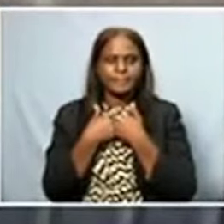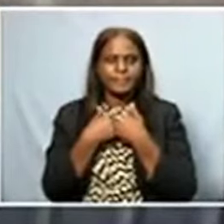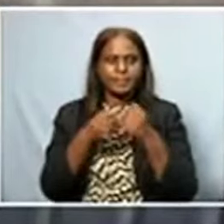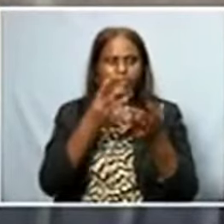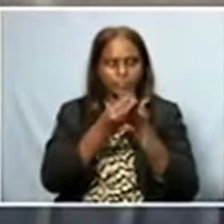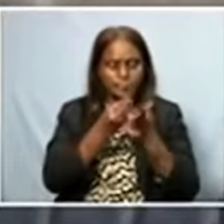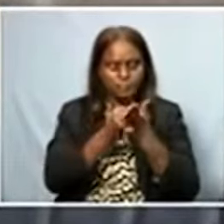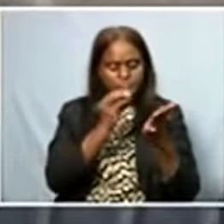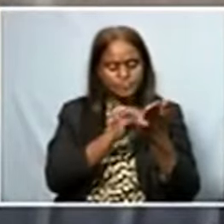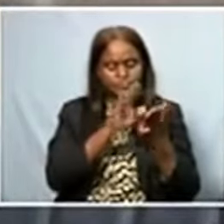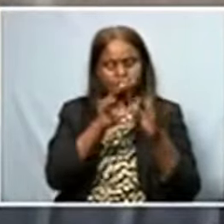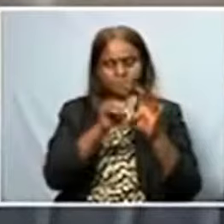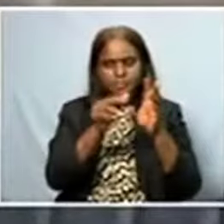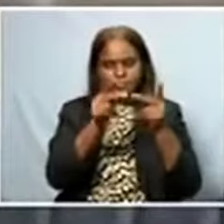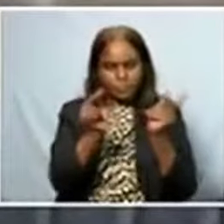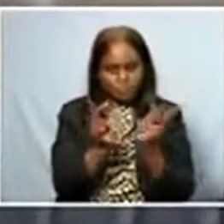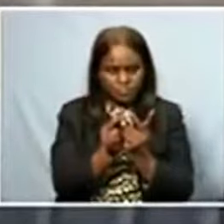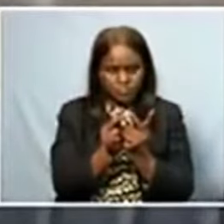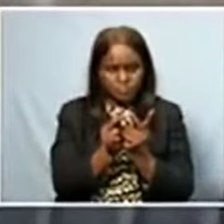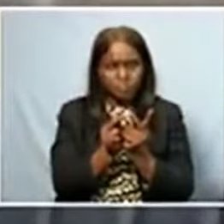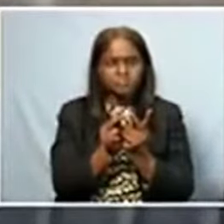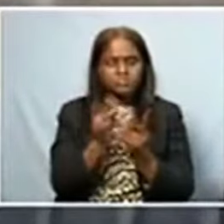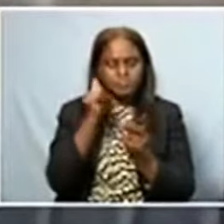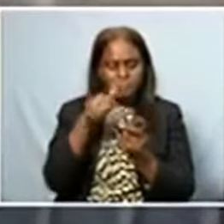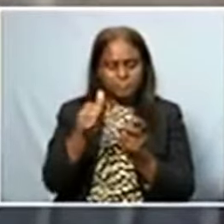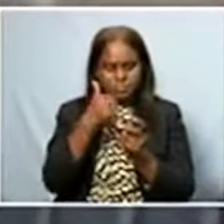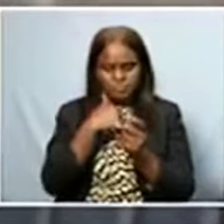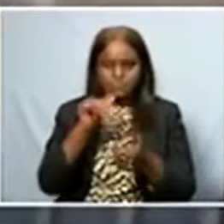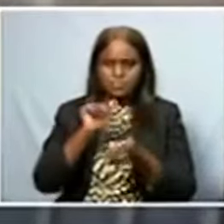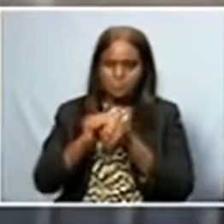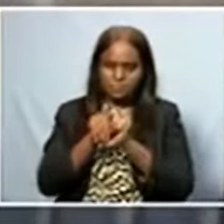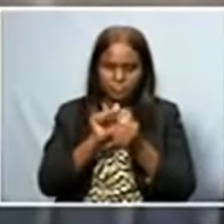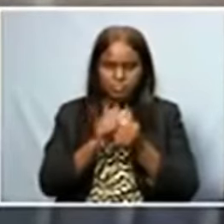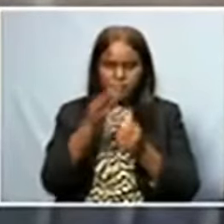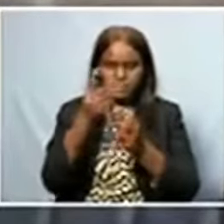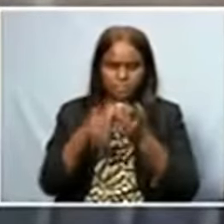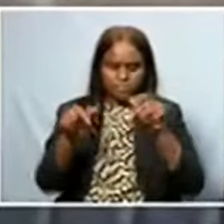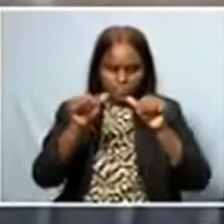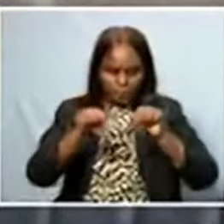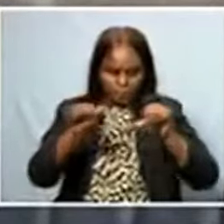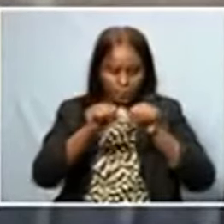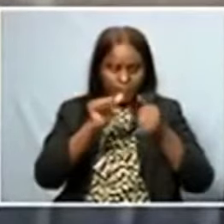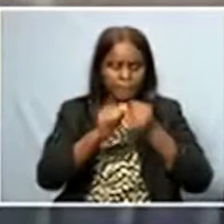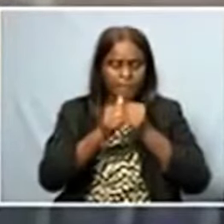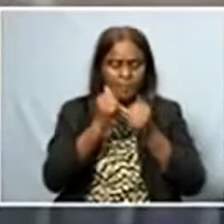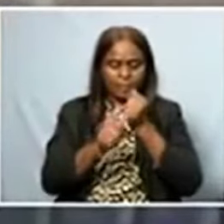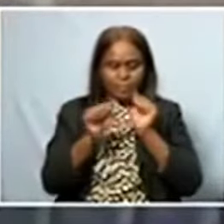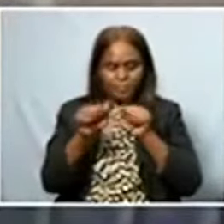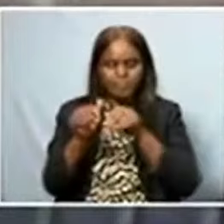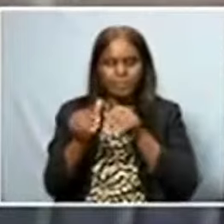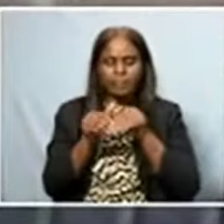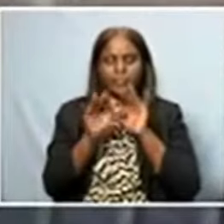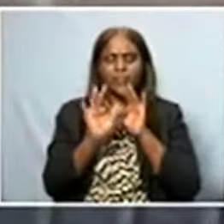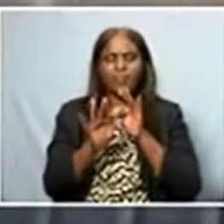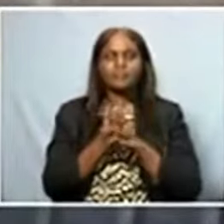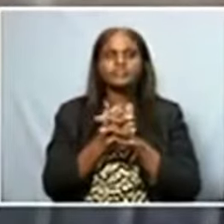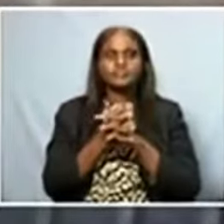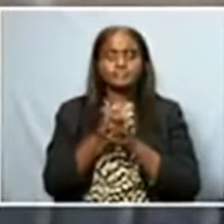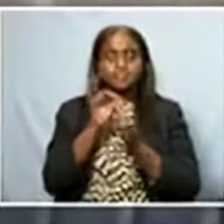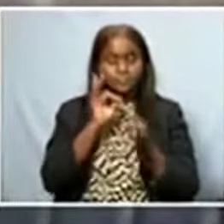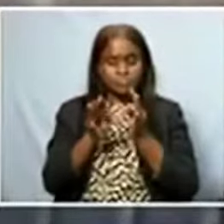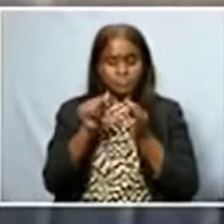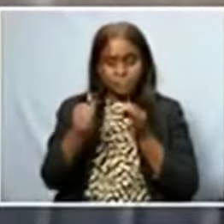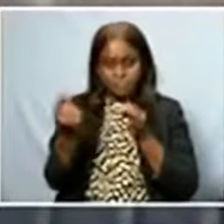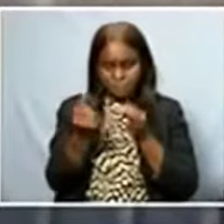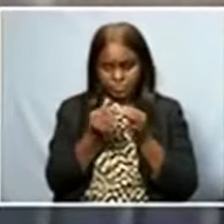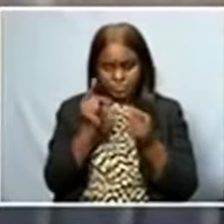logistics in place. They had challenges of audit queries that could have been avoided. If you come